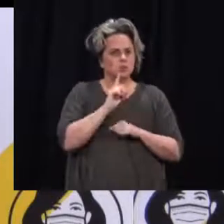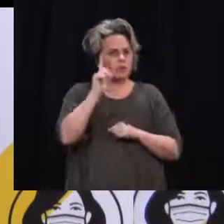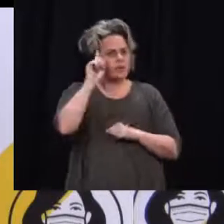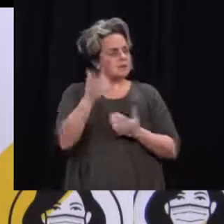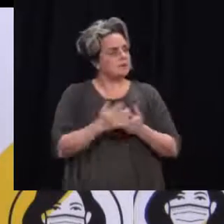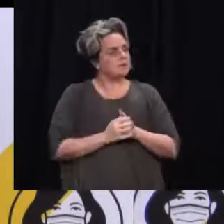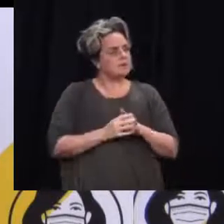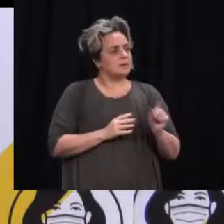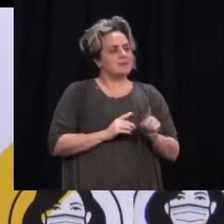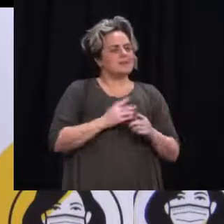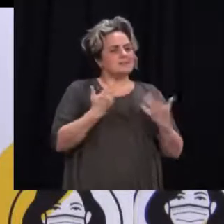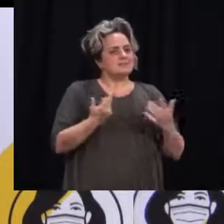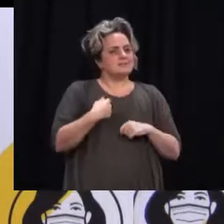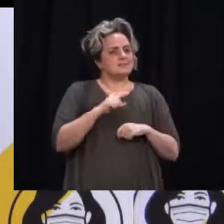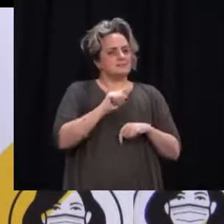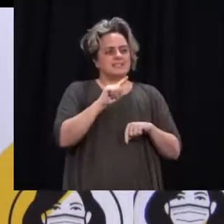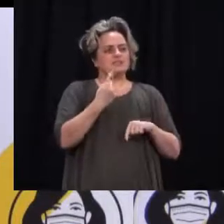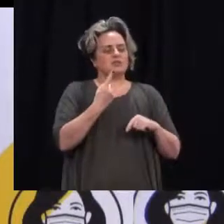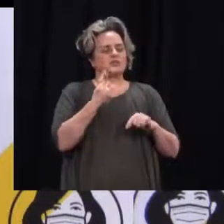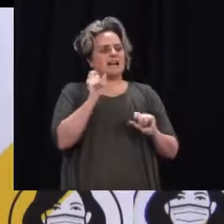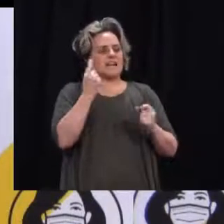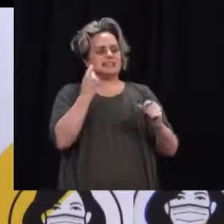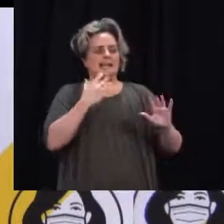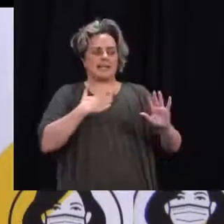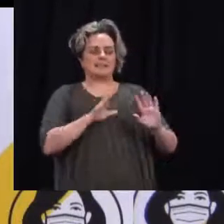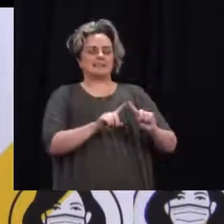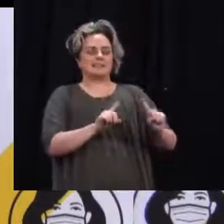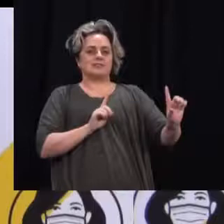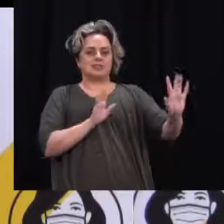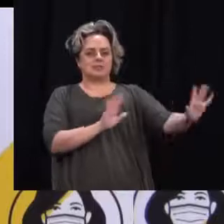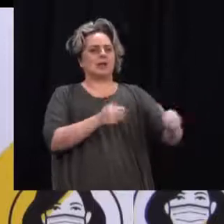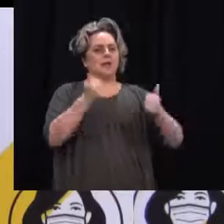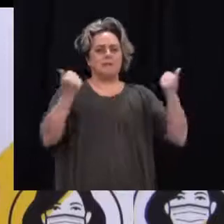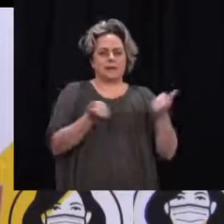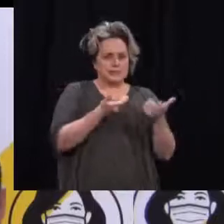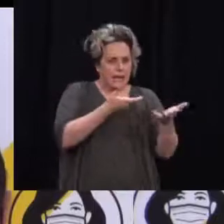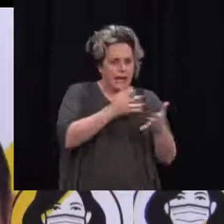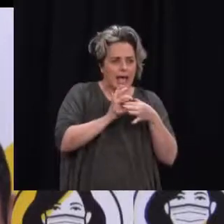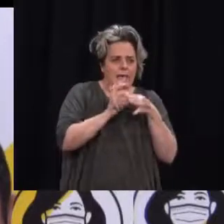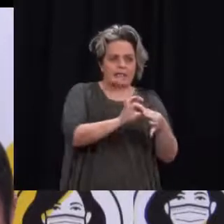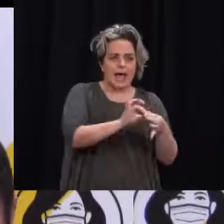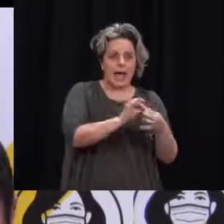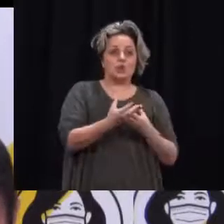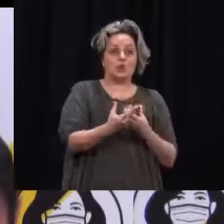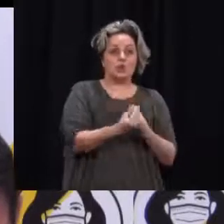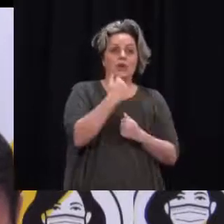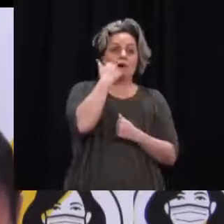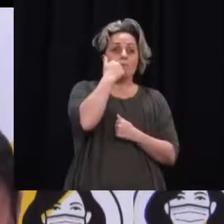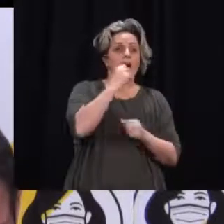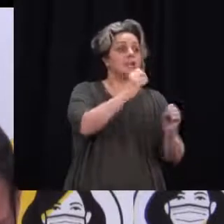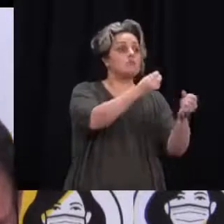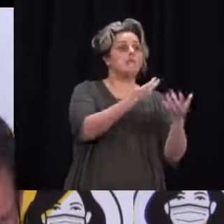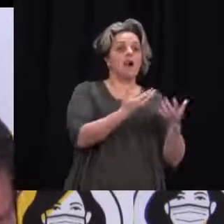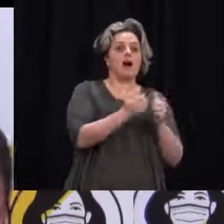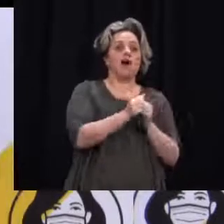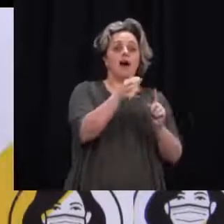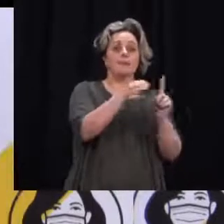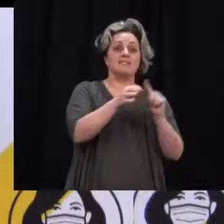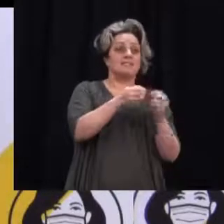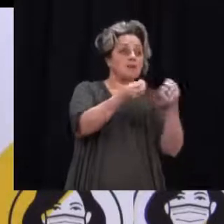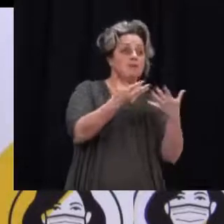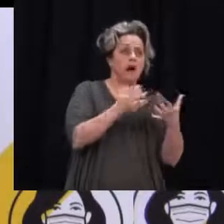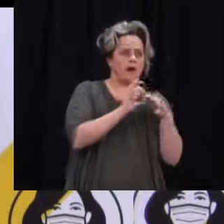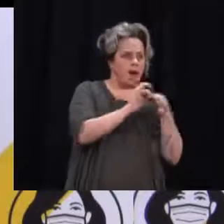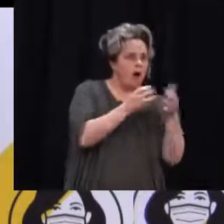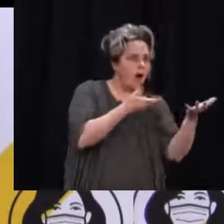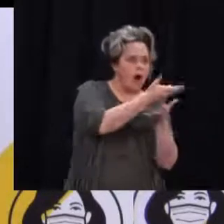view on the first comment there. I think there's been enormous engagement with Māori providers and Pacific providers with Māori